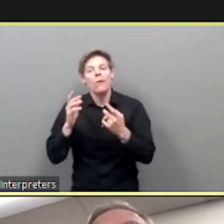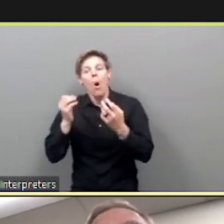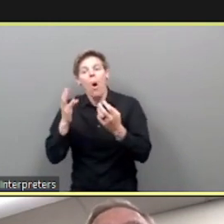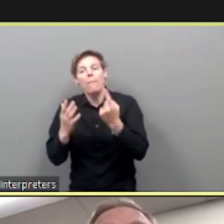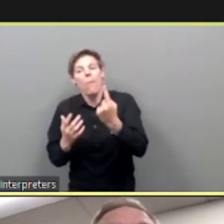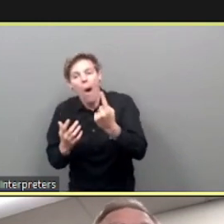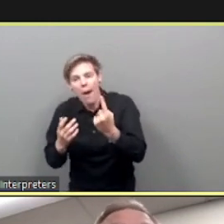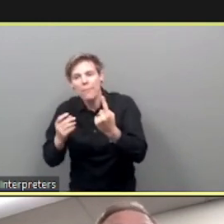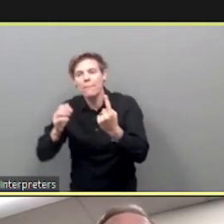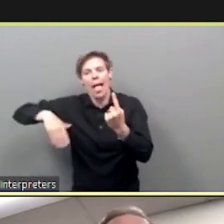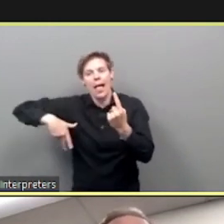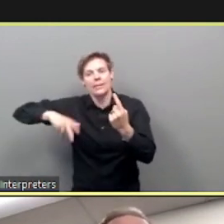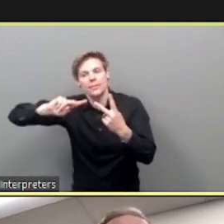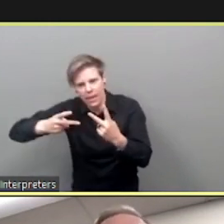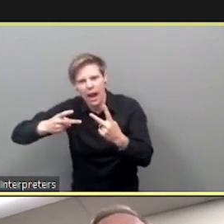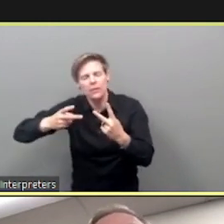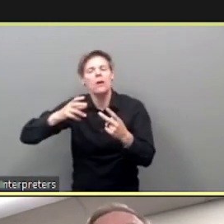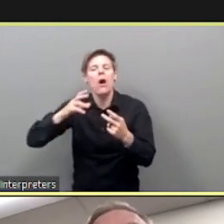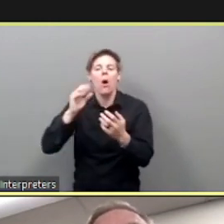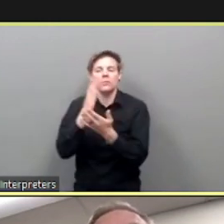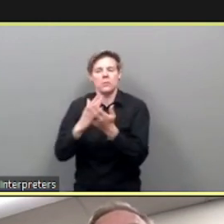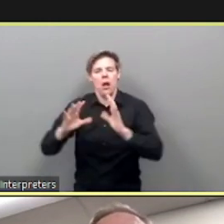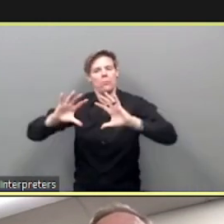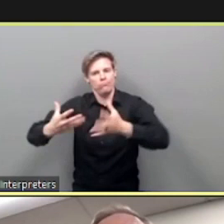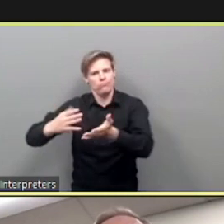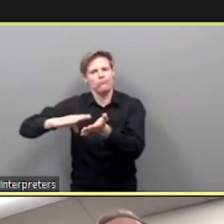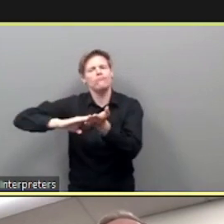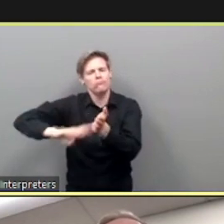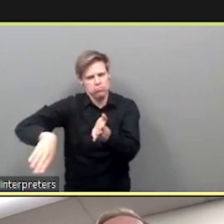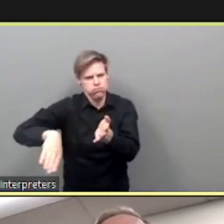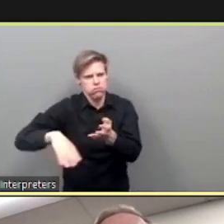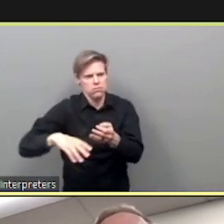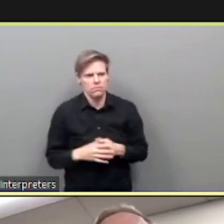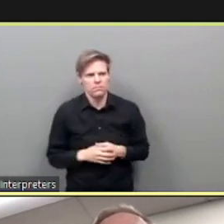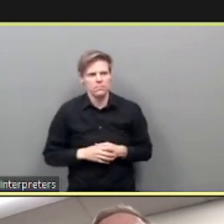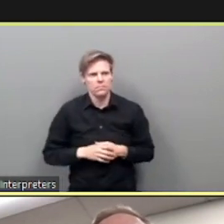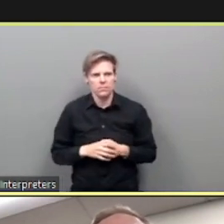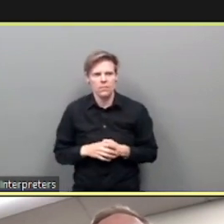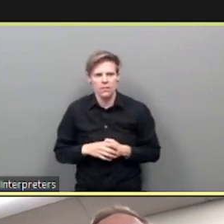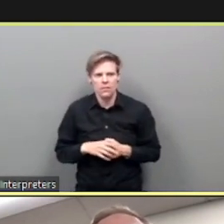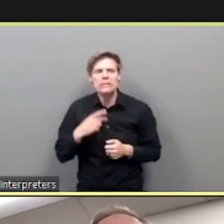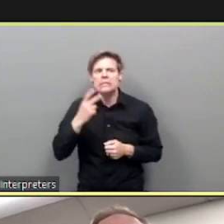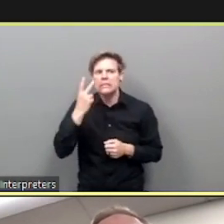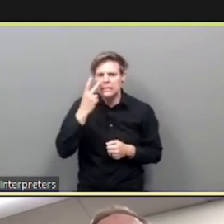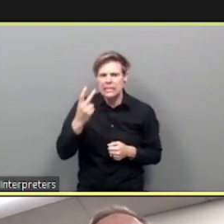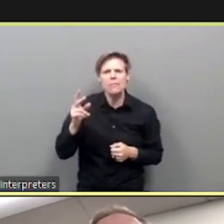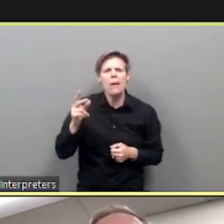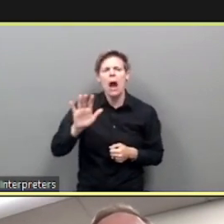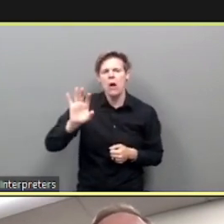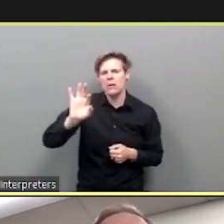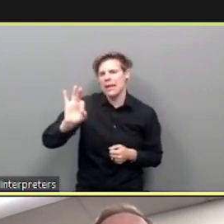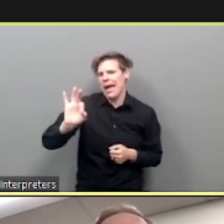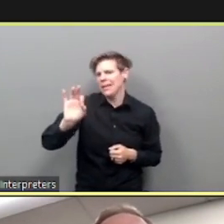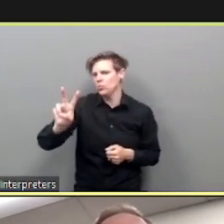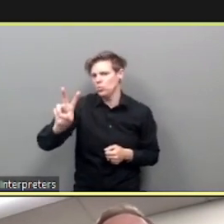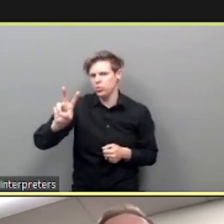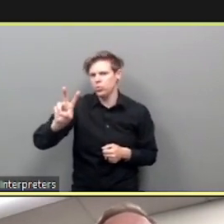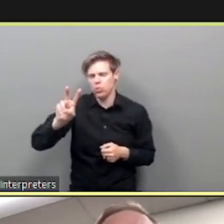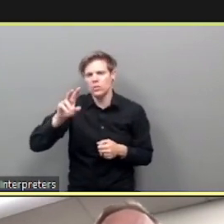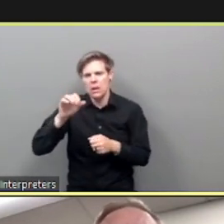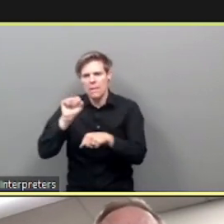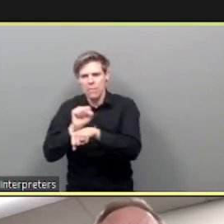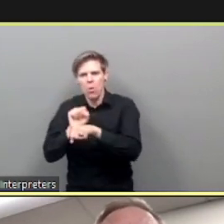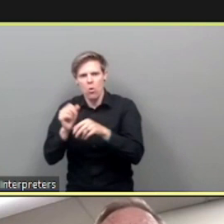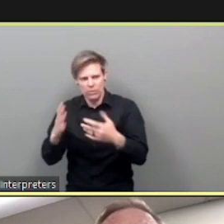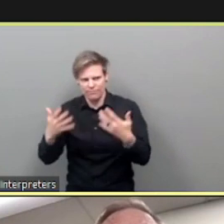clear that we're going to end up with more than 92% of all hospital workers actually fully vaccinated.